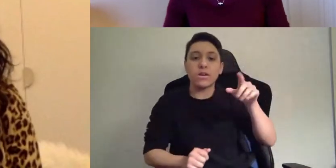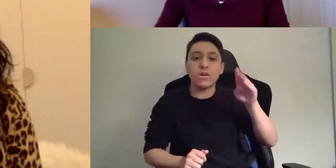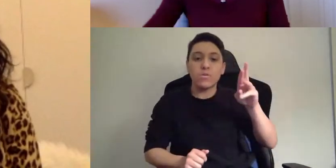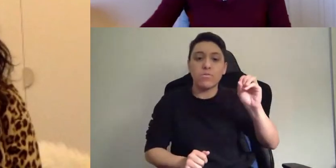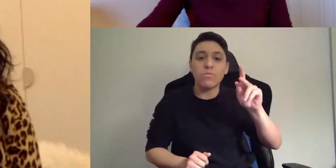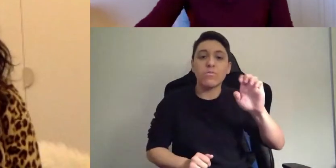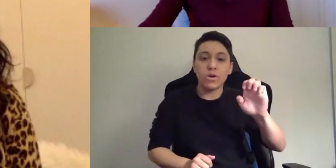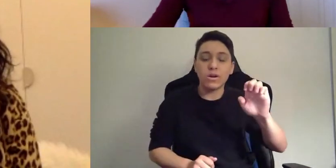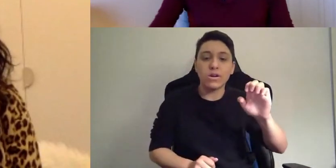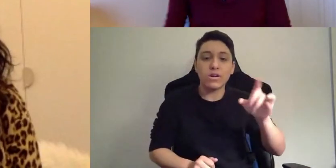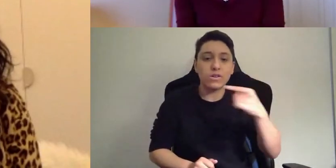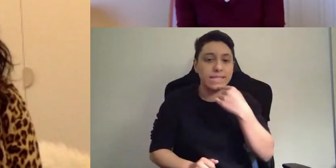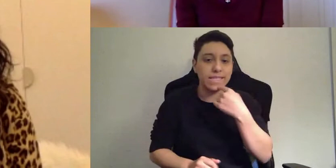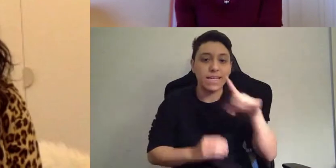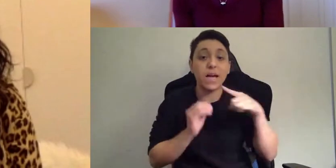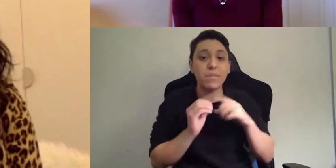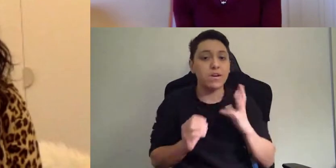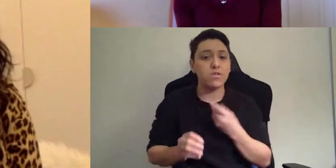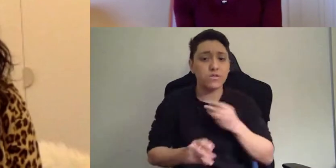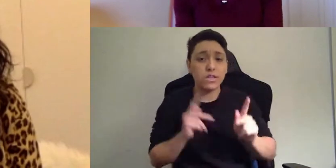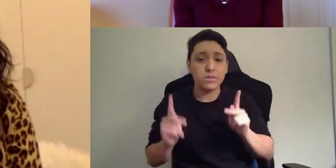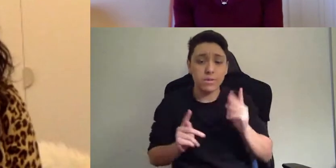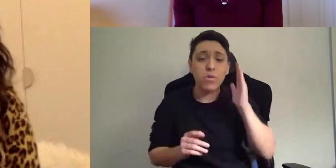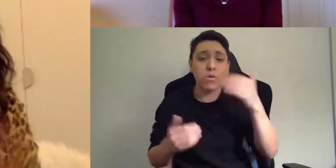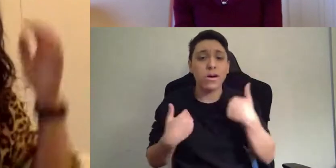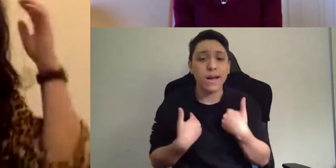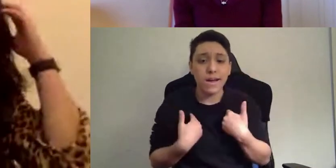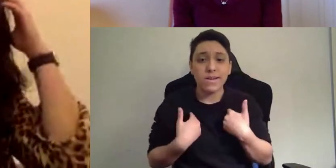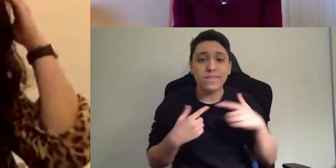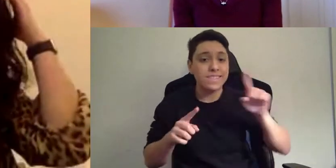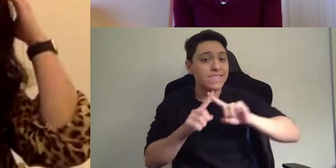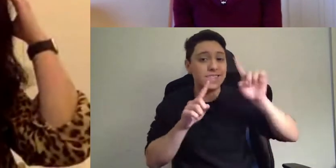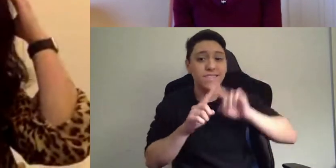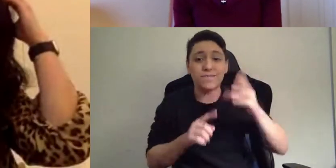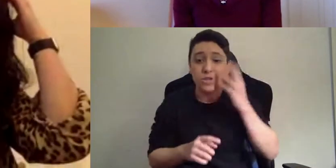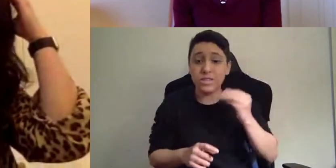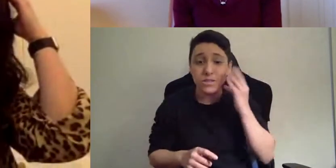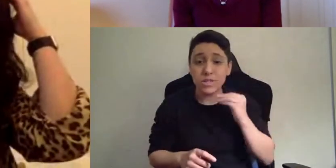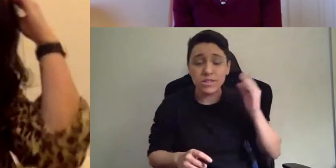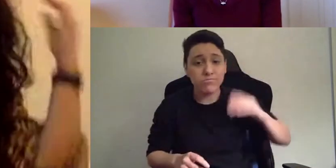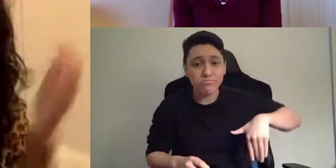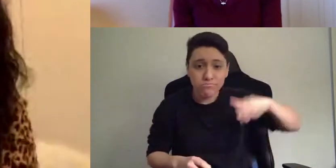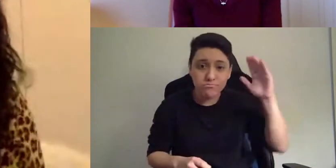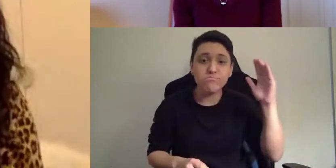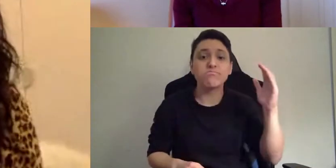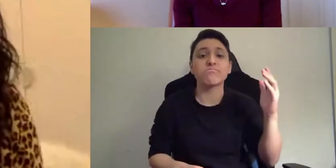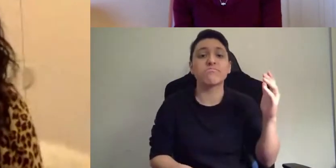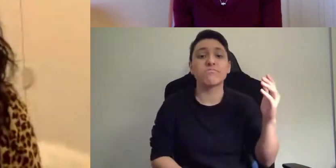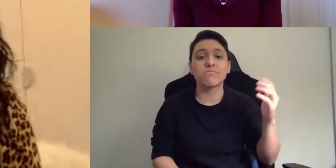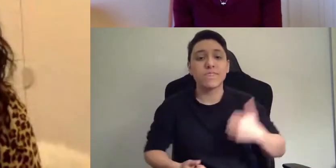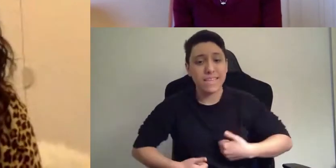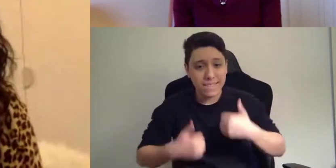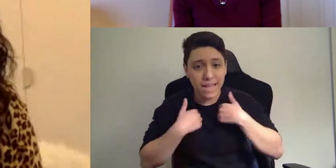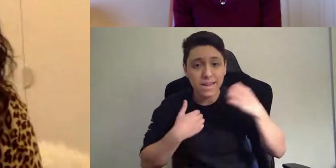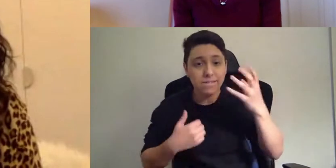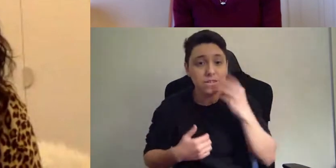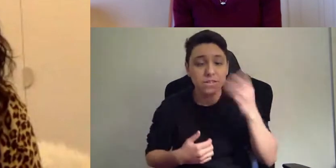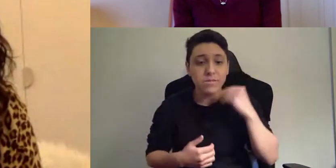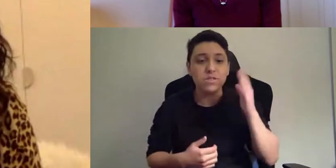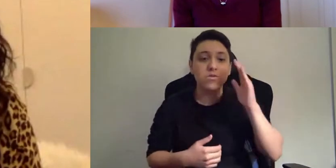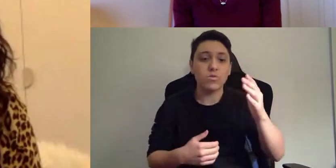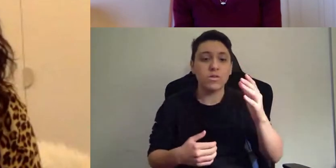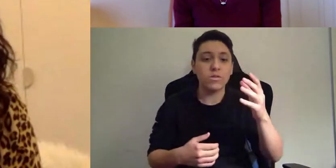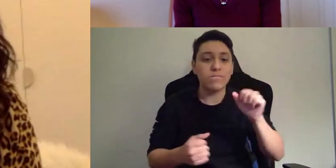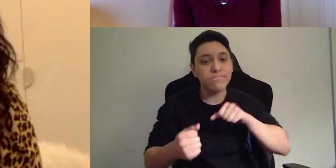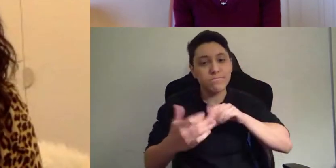about trans people are going to have different experiences. They're going to have oppression